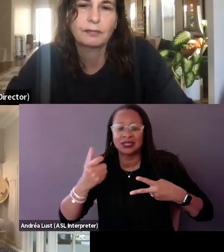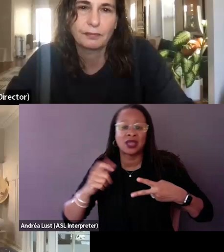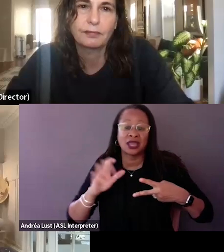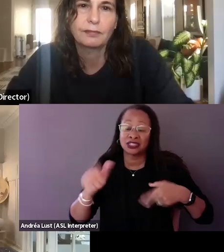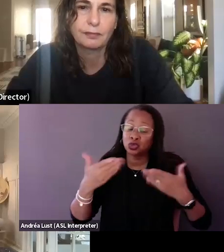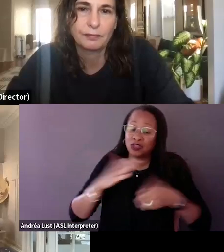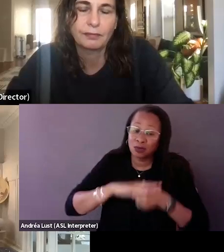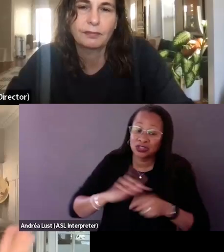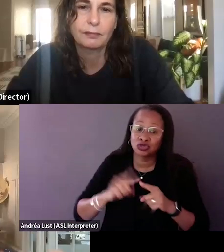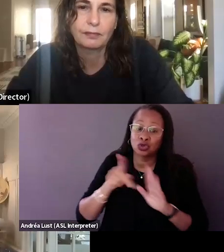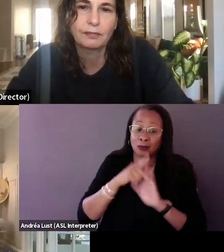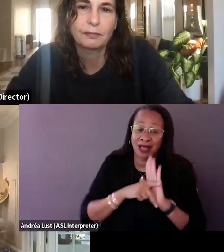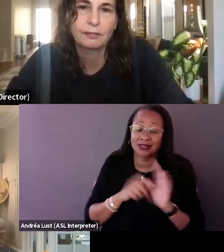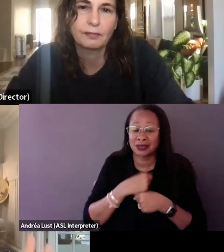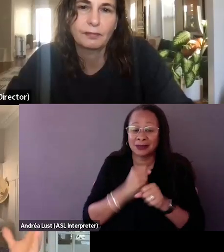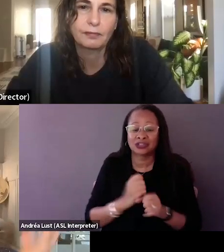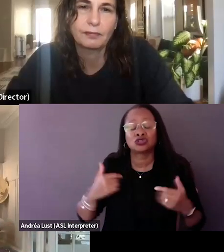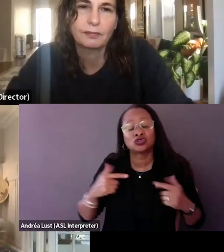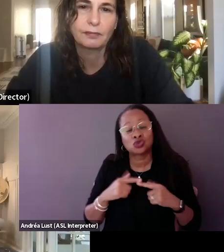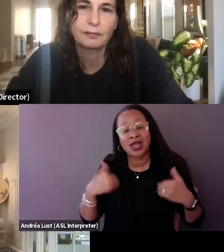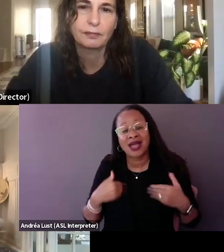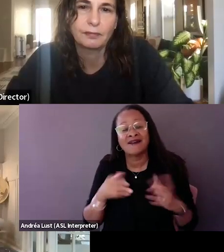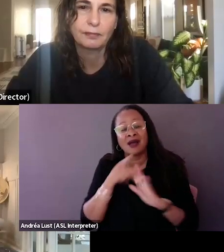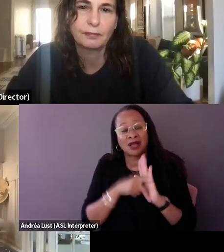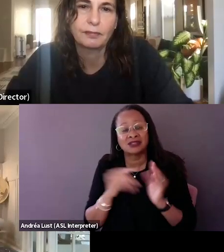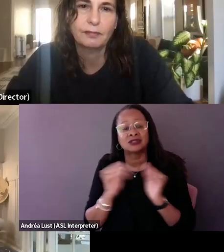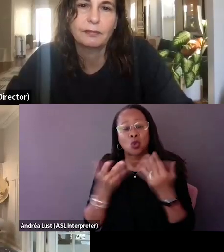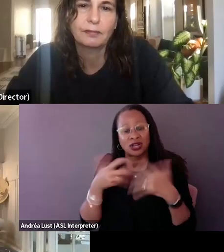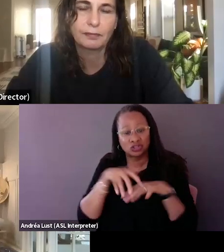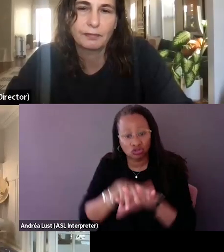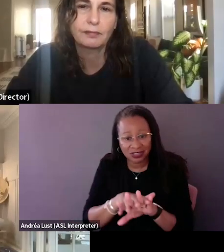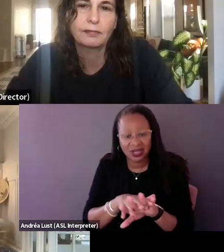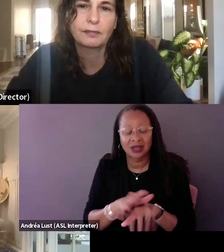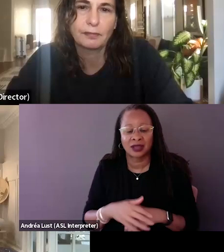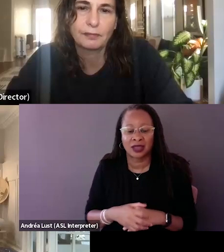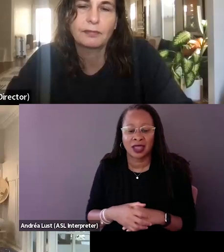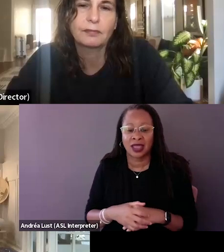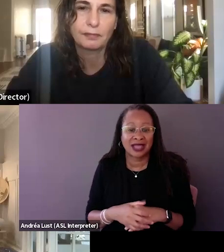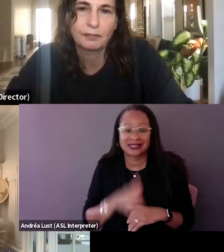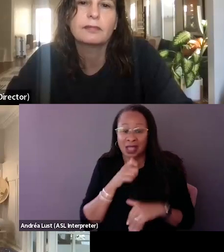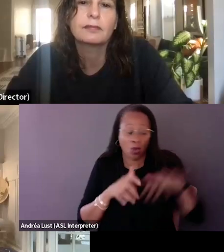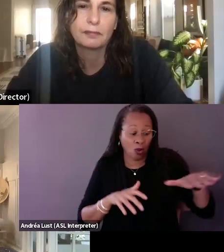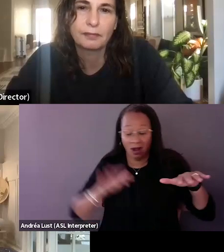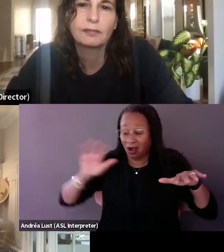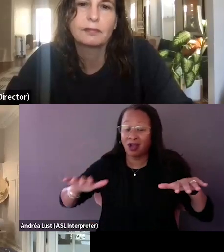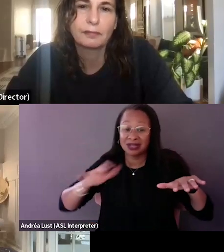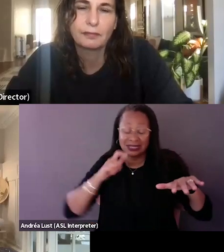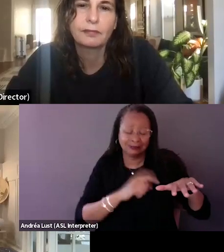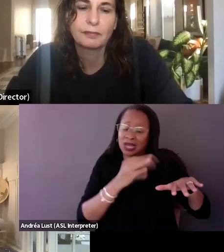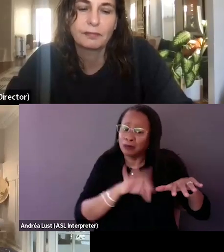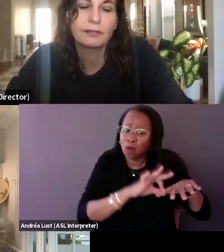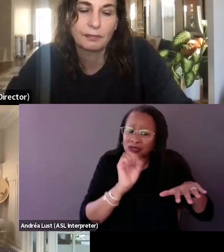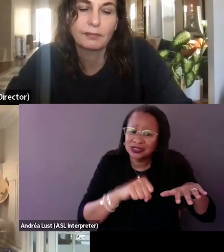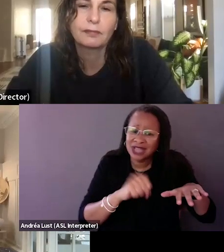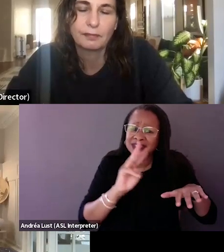policymakers to have a policy that's more integrated. So I'm not saying WMD stuff is not important. It is